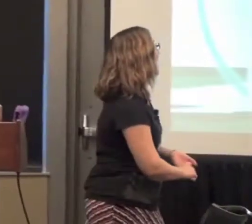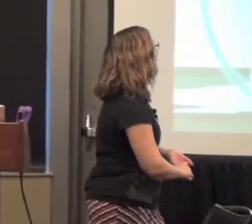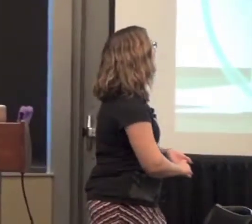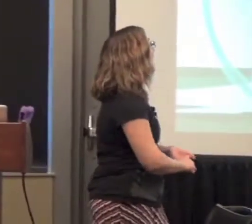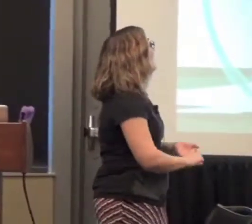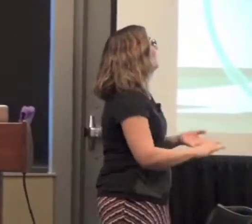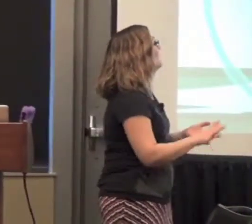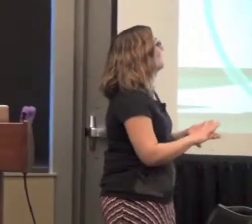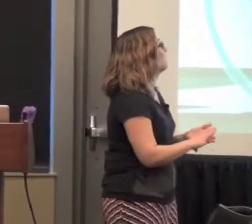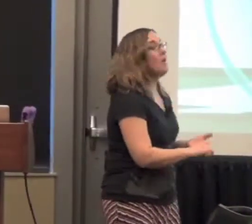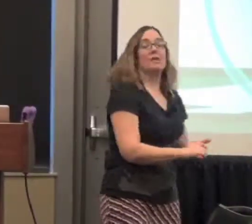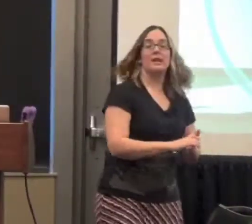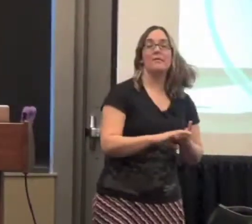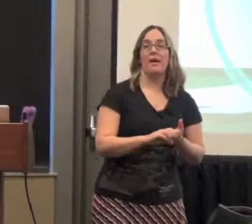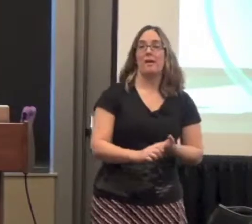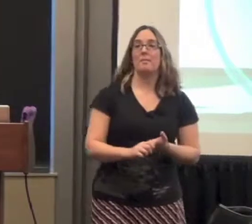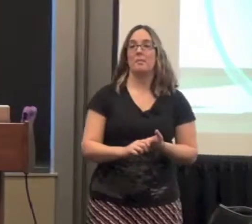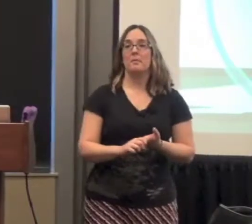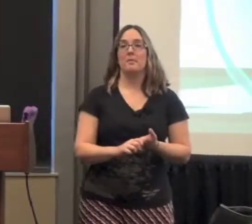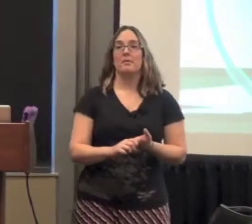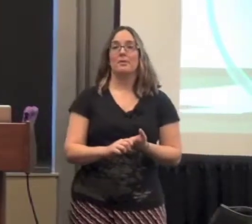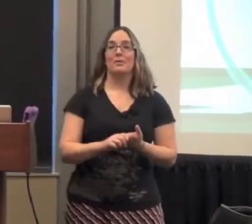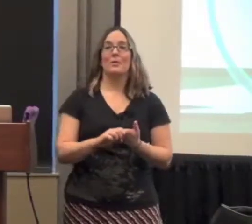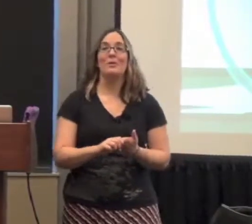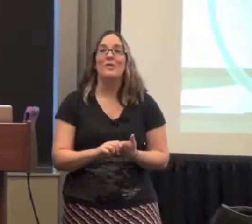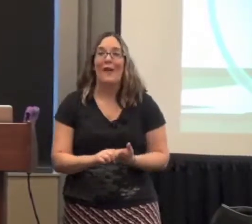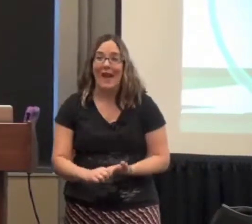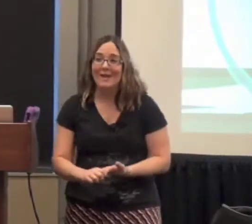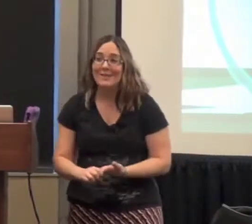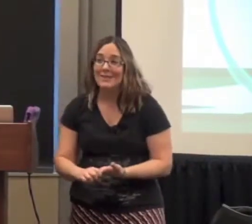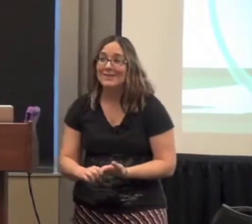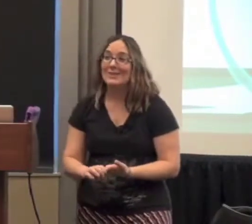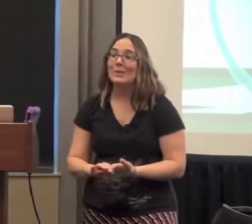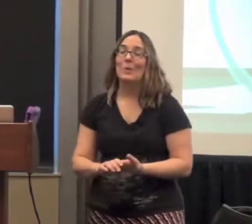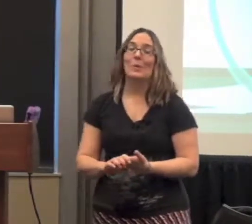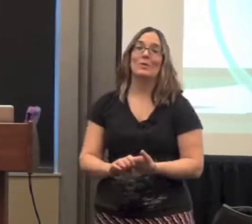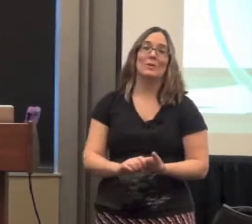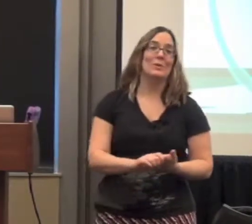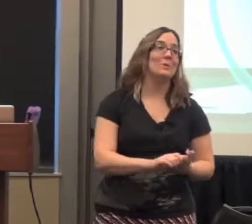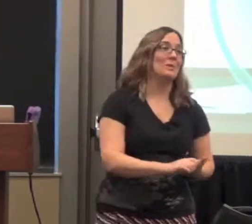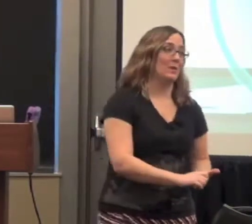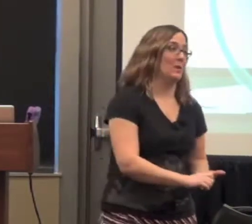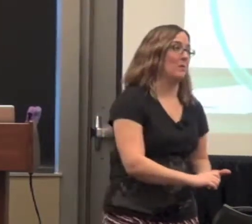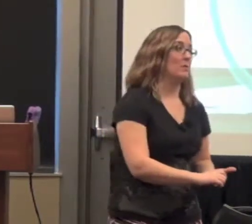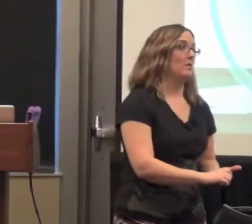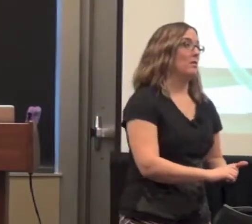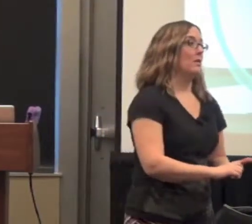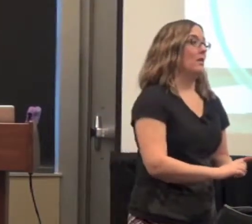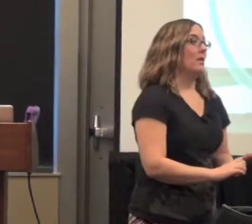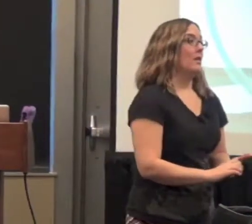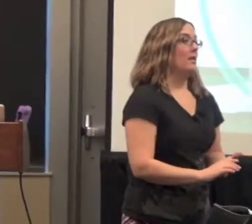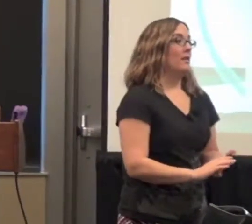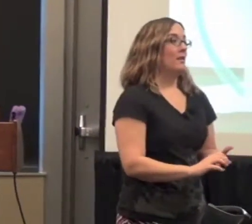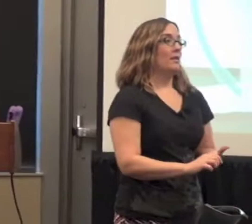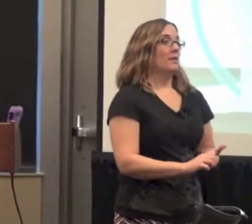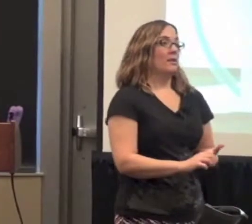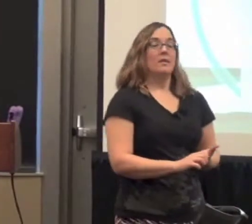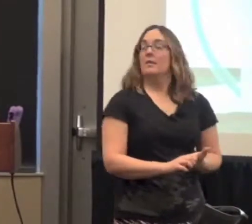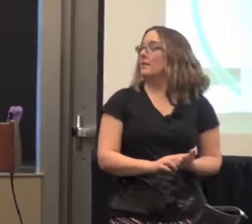choose from. And don't give up too fast or too slow.